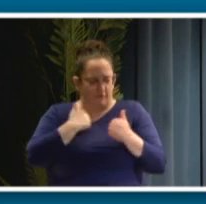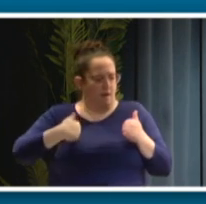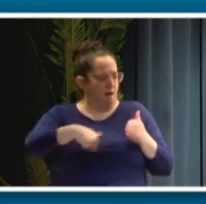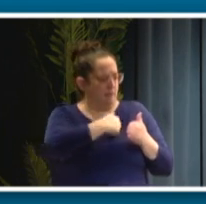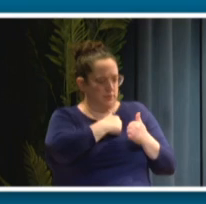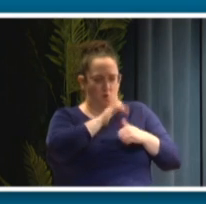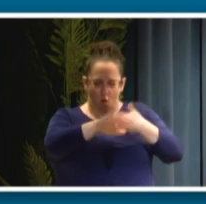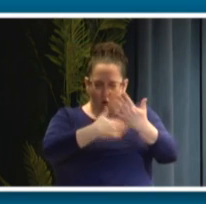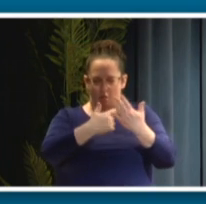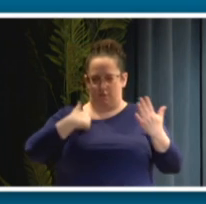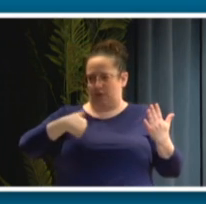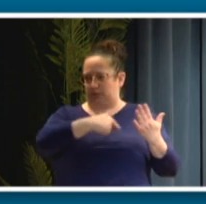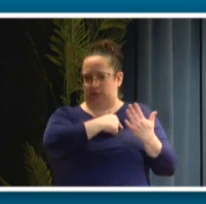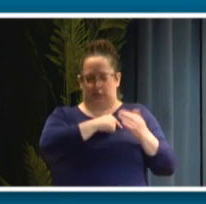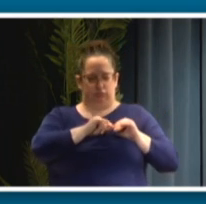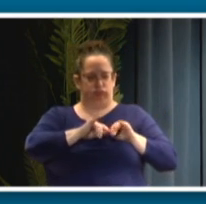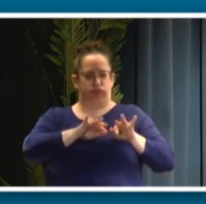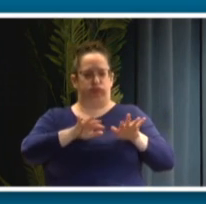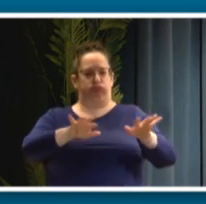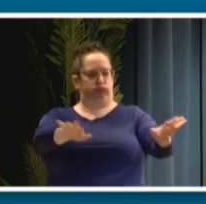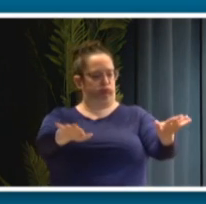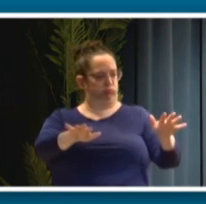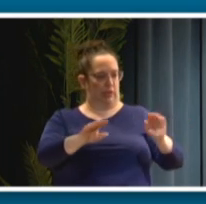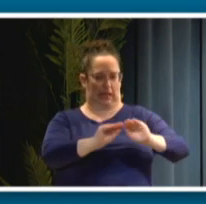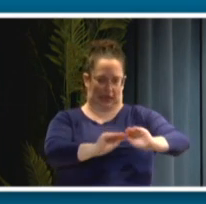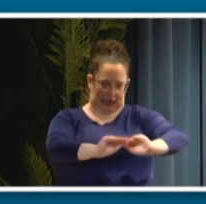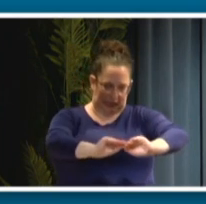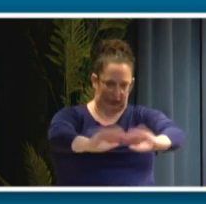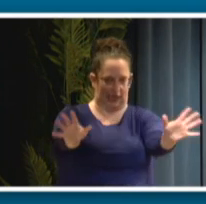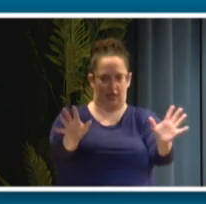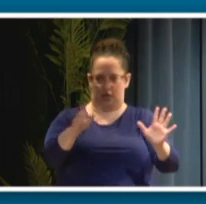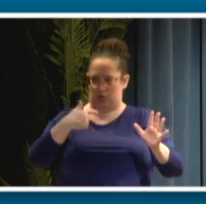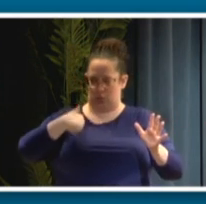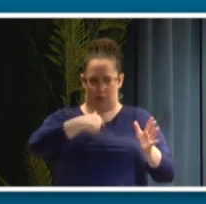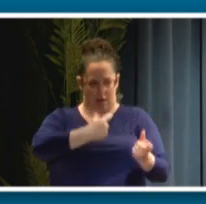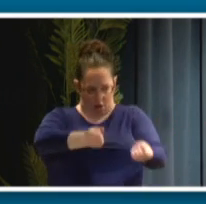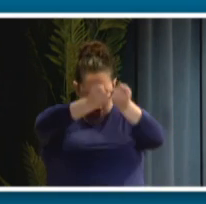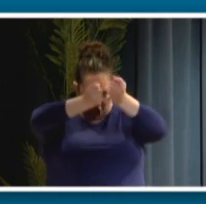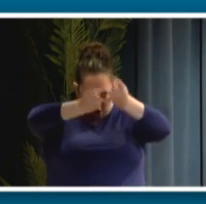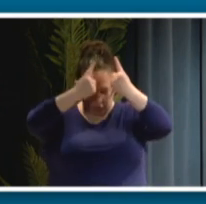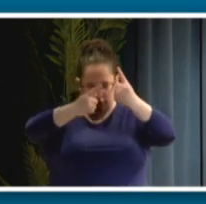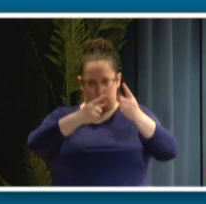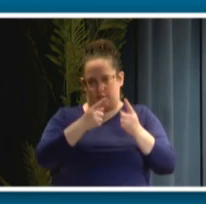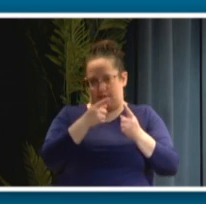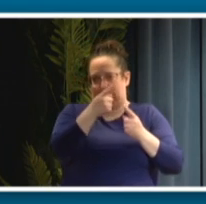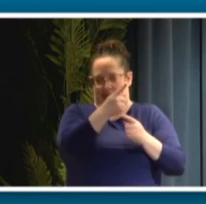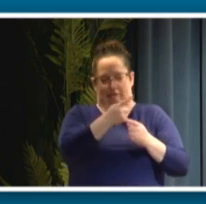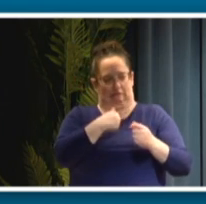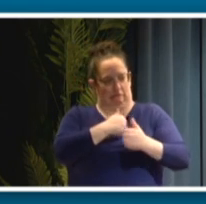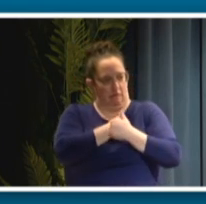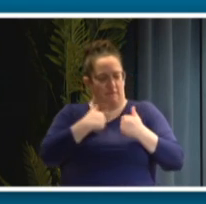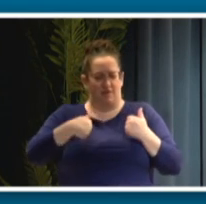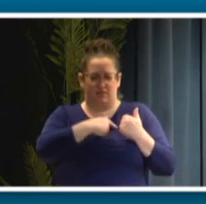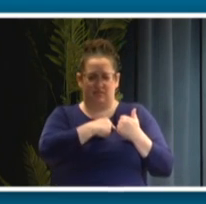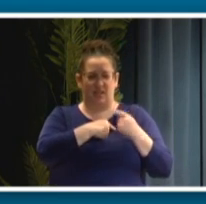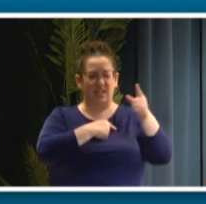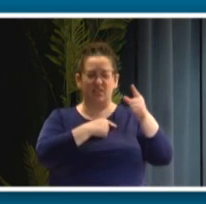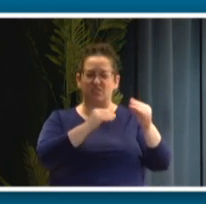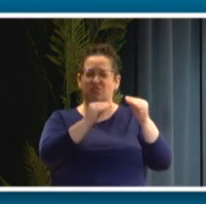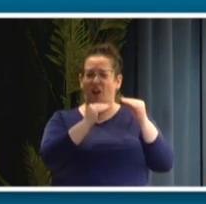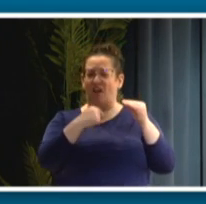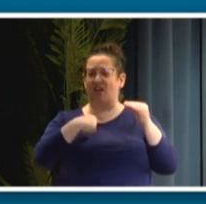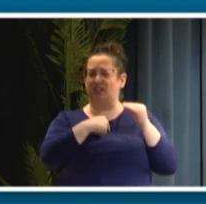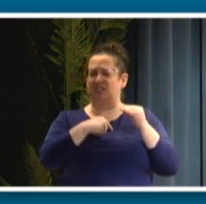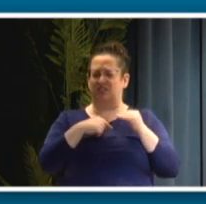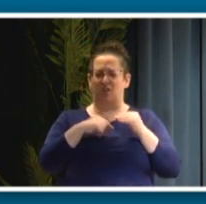clear more than anyone had ever made clear. And he taught a class called Global Studies, which is